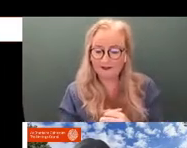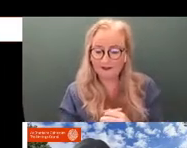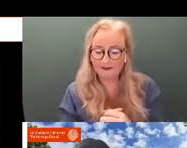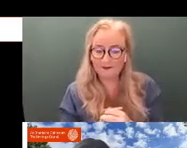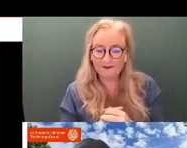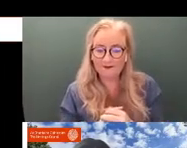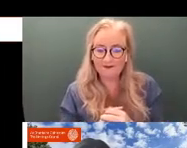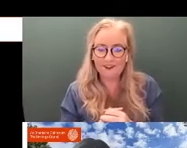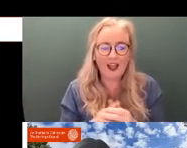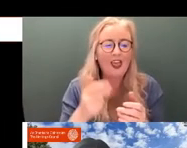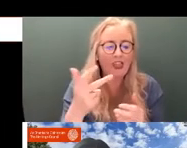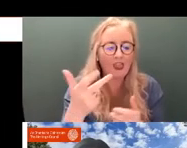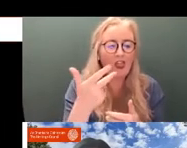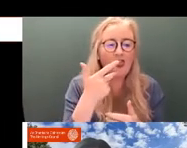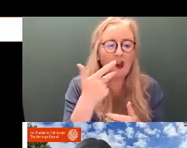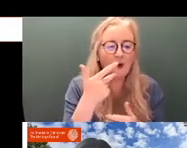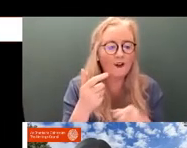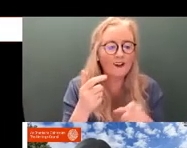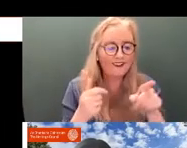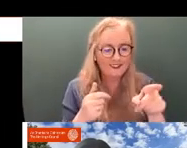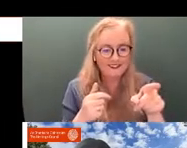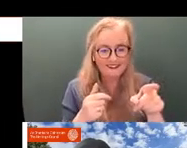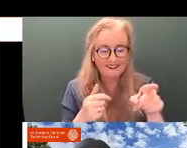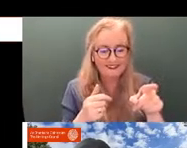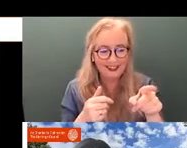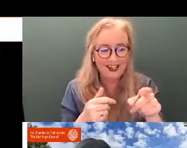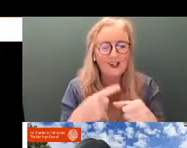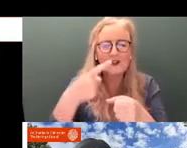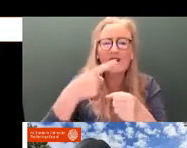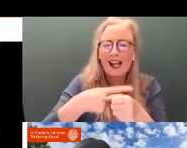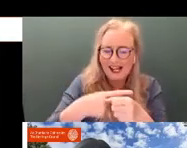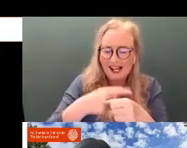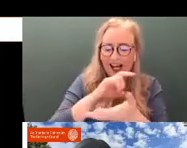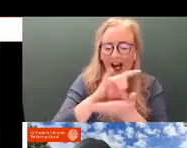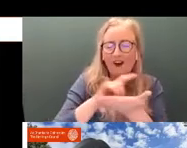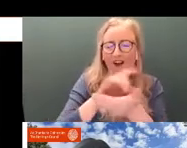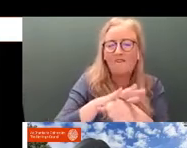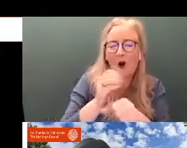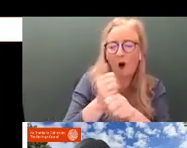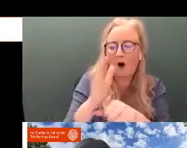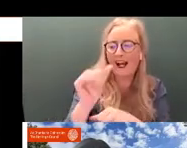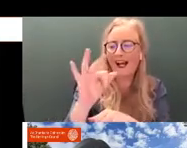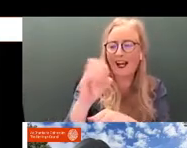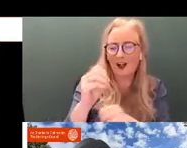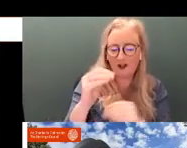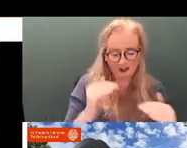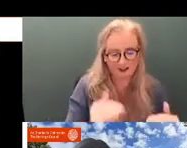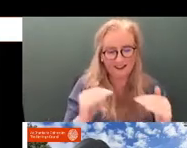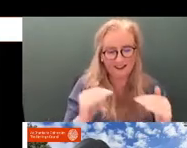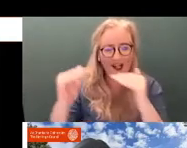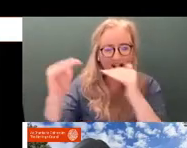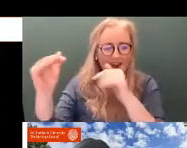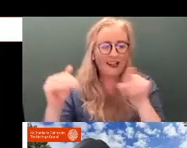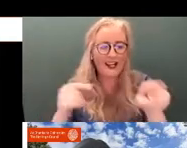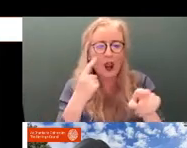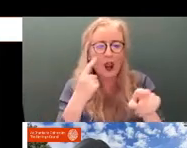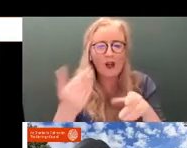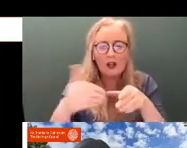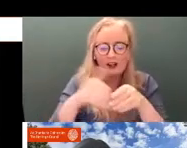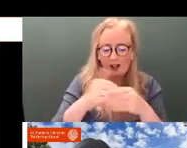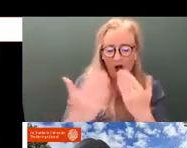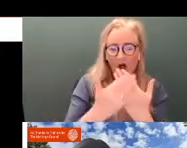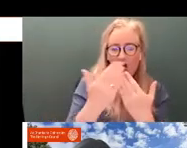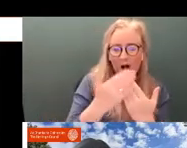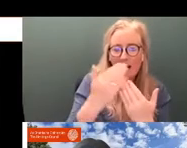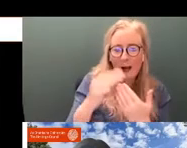And then the third one there, please, and again, heritage for all ages, so this is looking at involving younger people